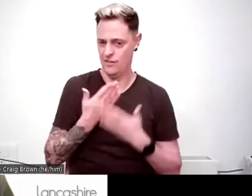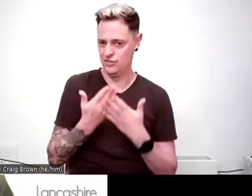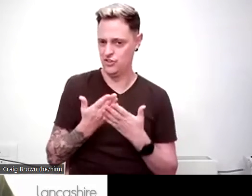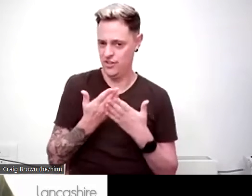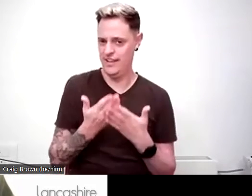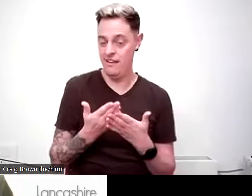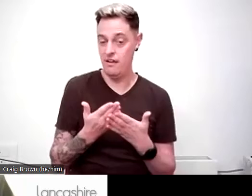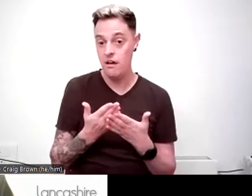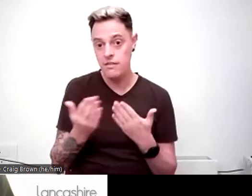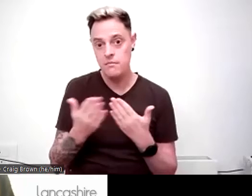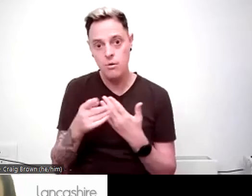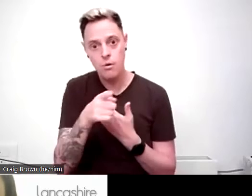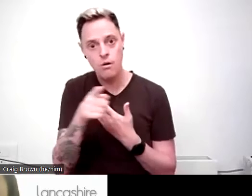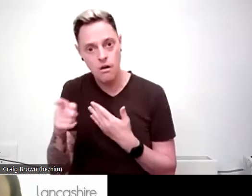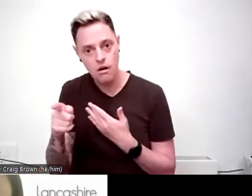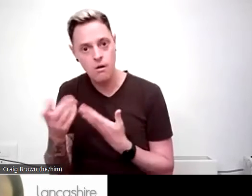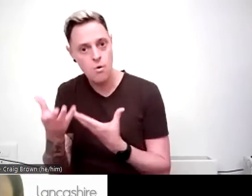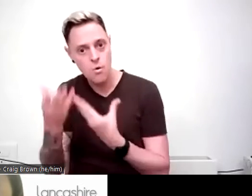and really